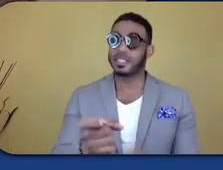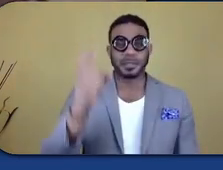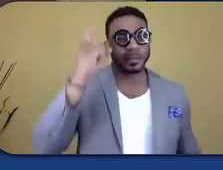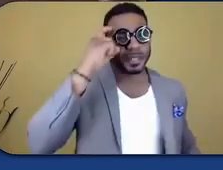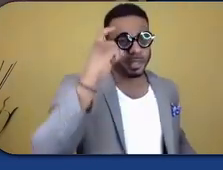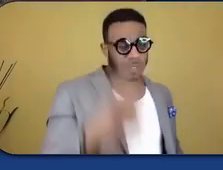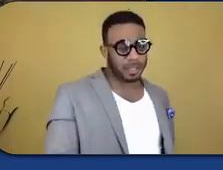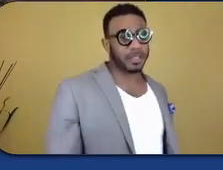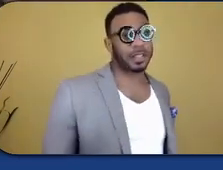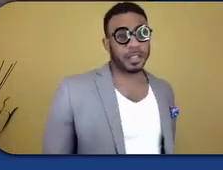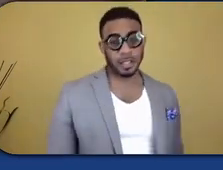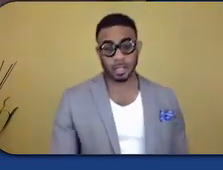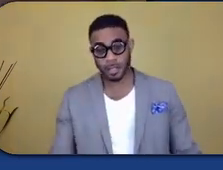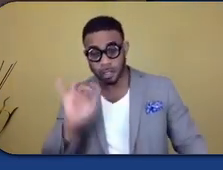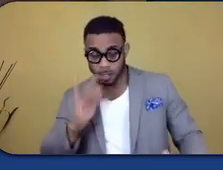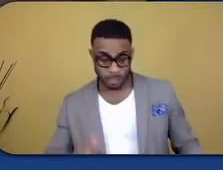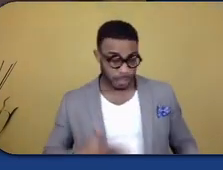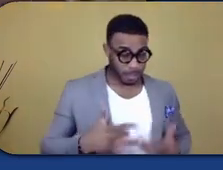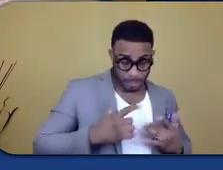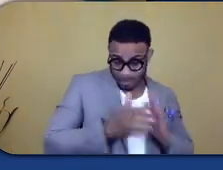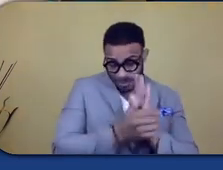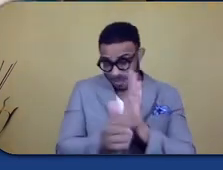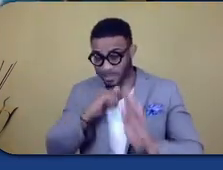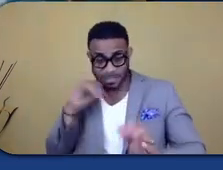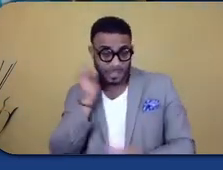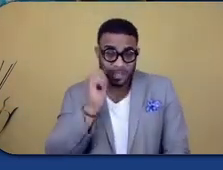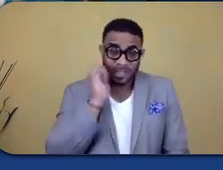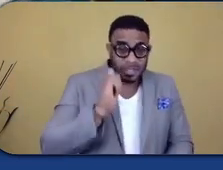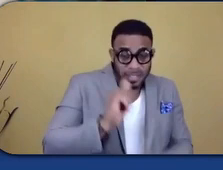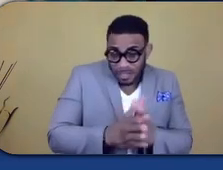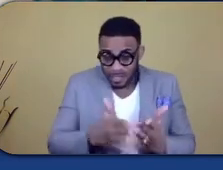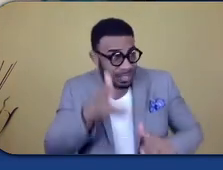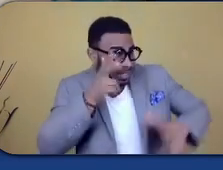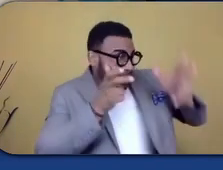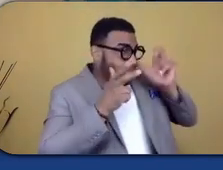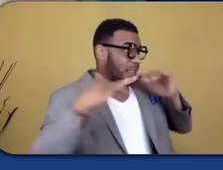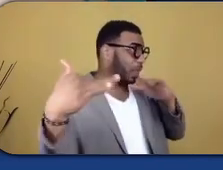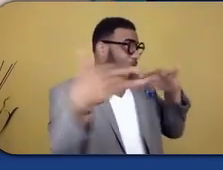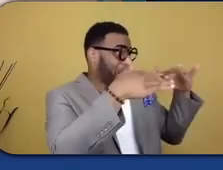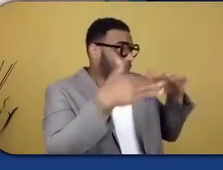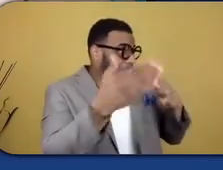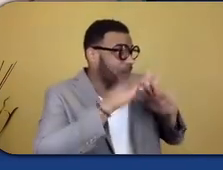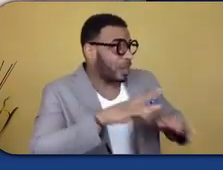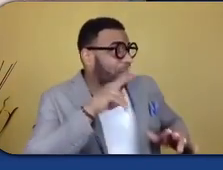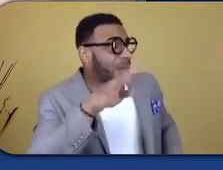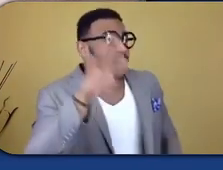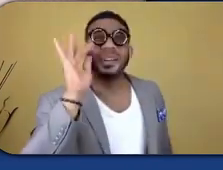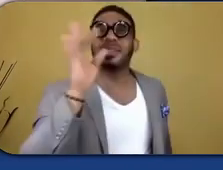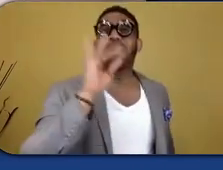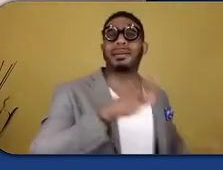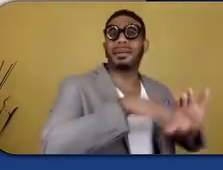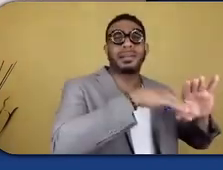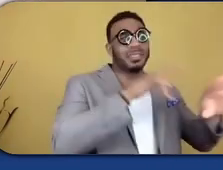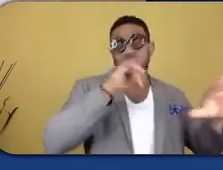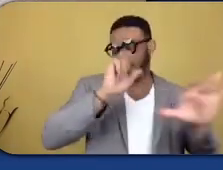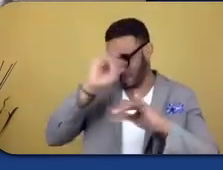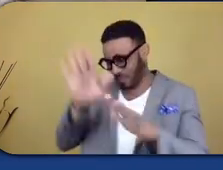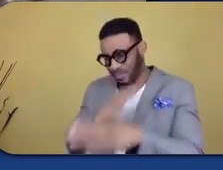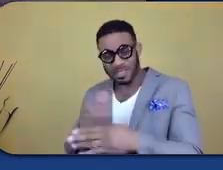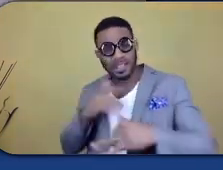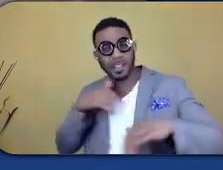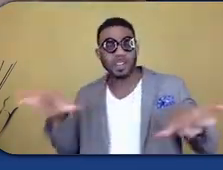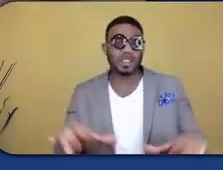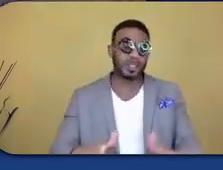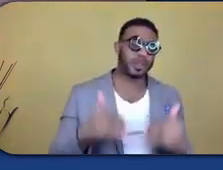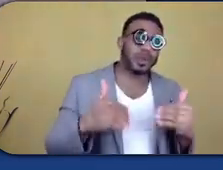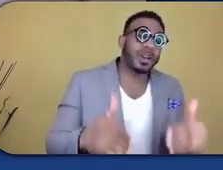Forget about the rumor that there's killing every day. Don't listen to the people saying that peace is on the way. We all need to know that education is the way. I'm the